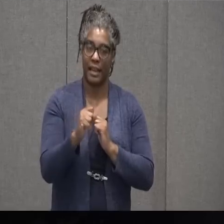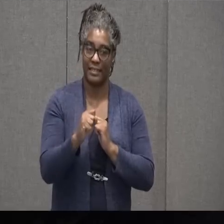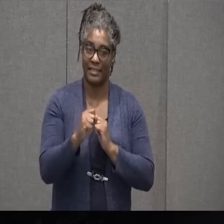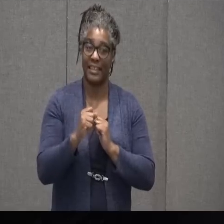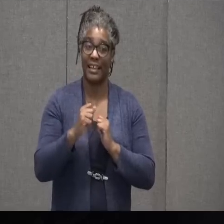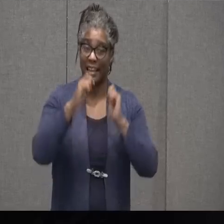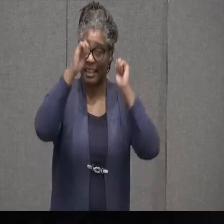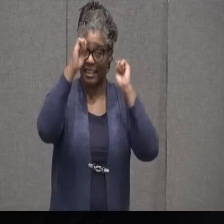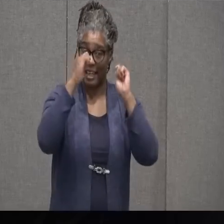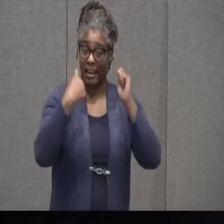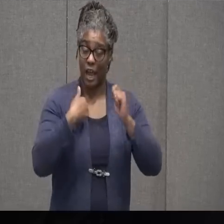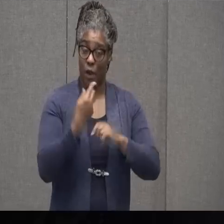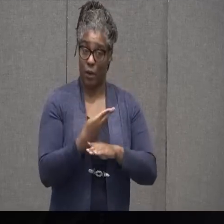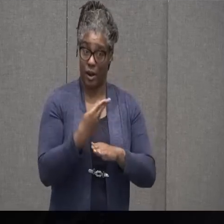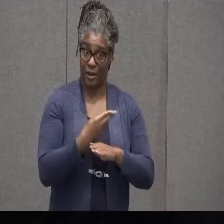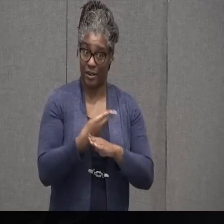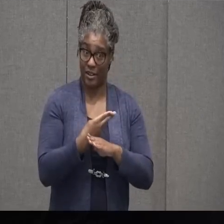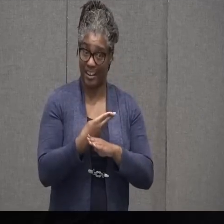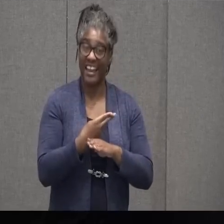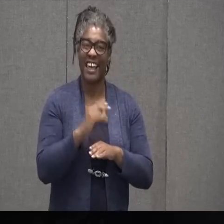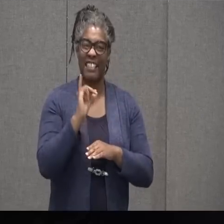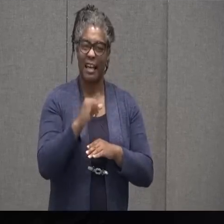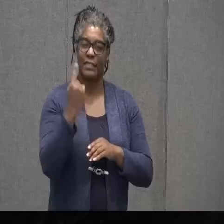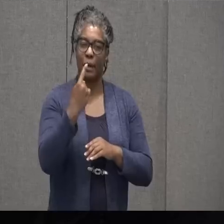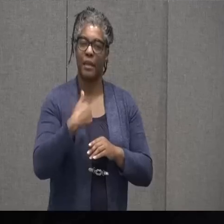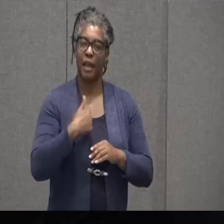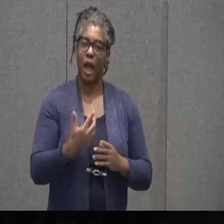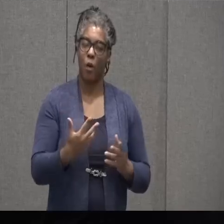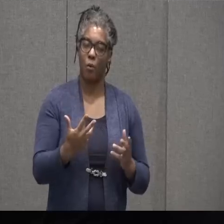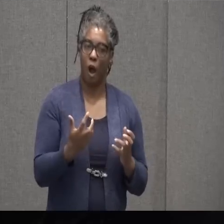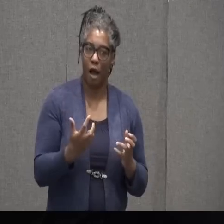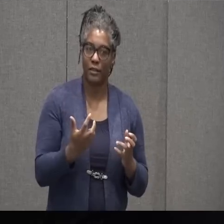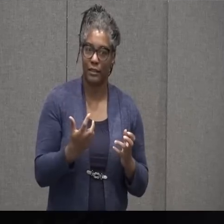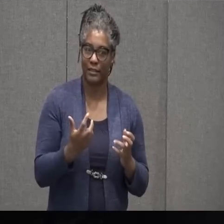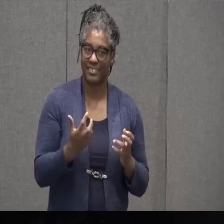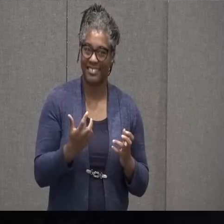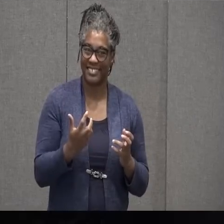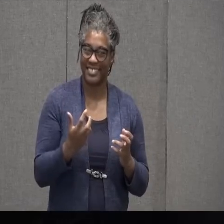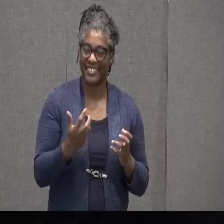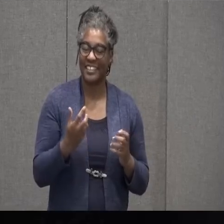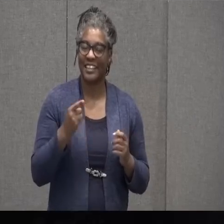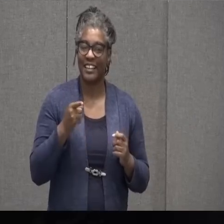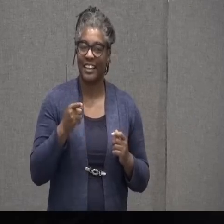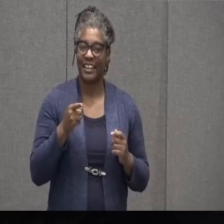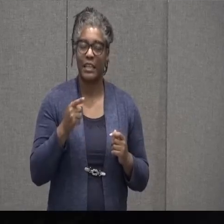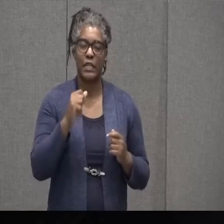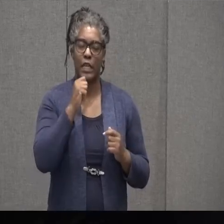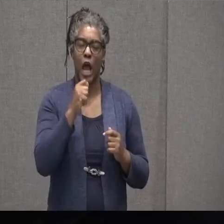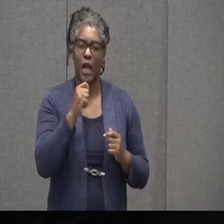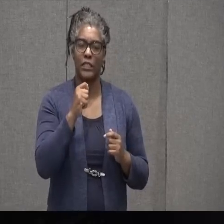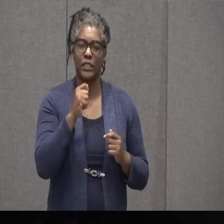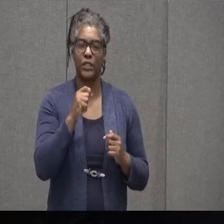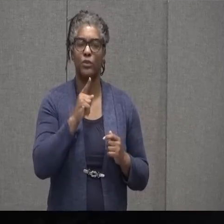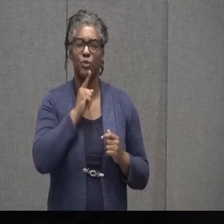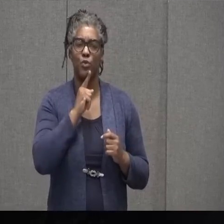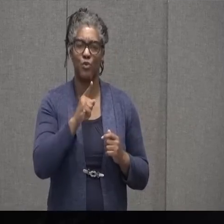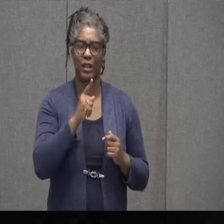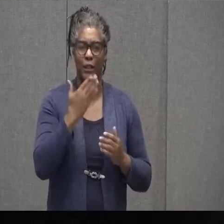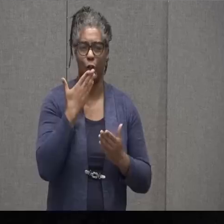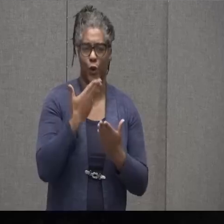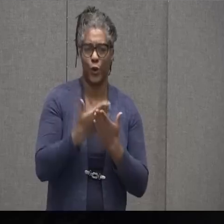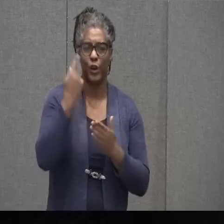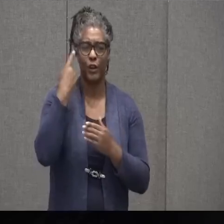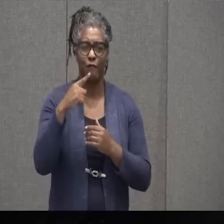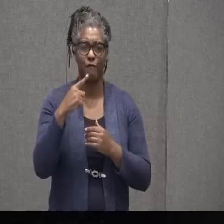a hat that I needed. It's not a practical hat. It's not something that I'm going to wear when I go outside to do